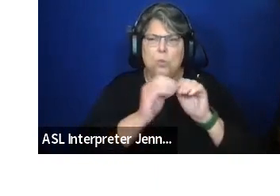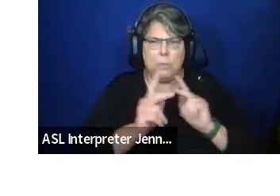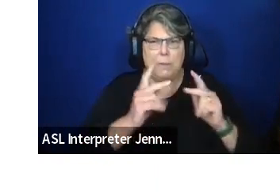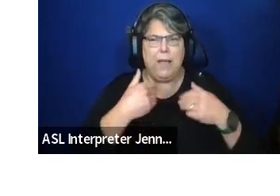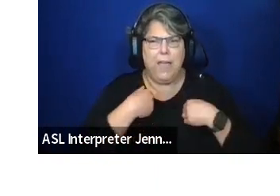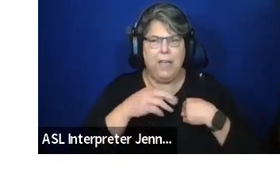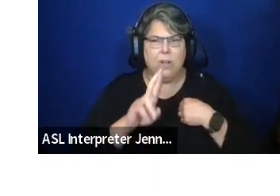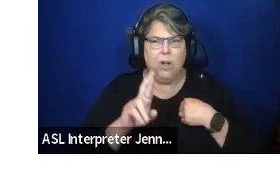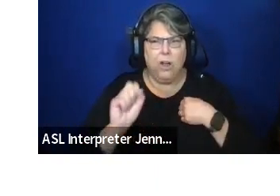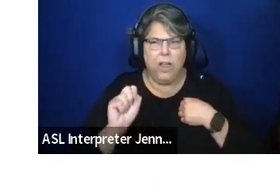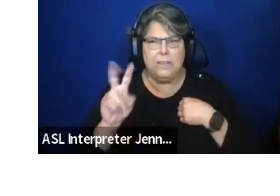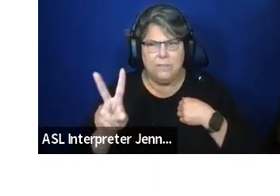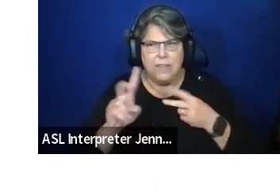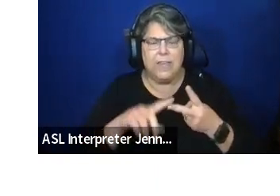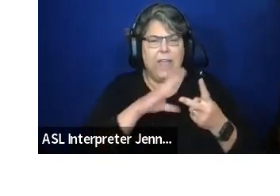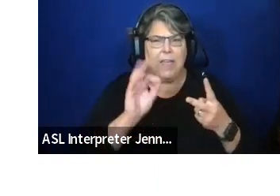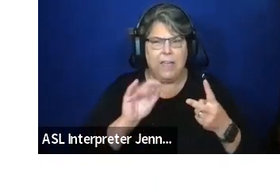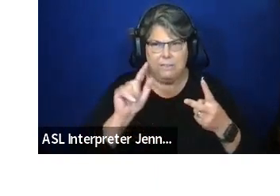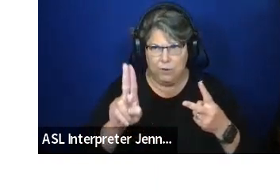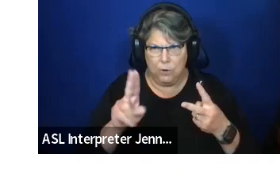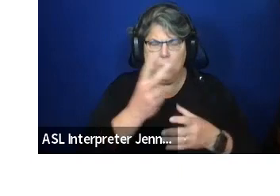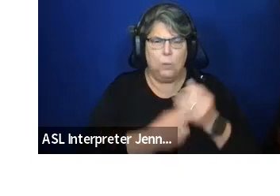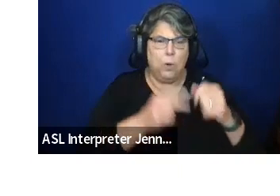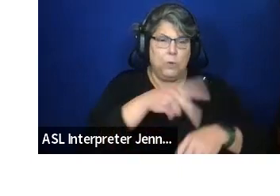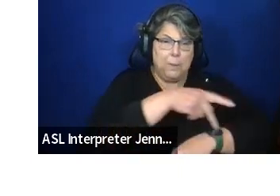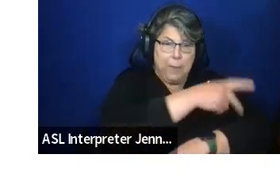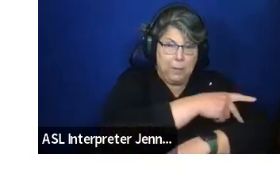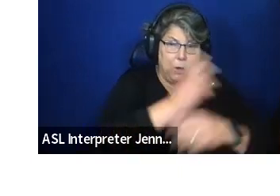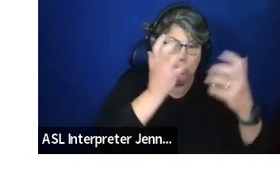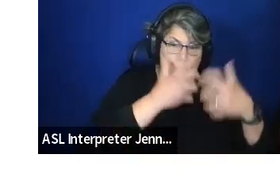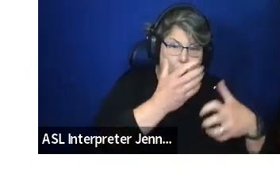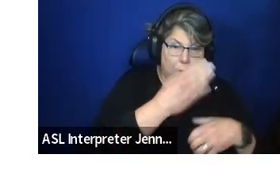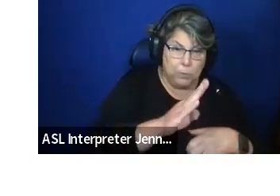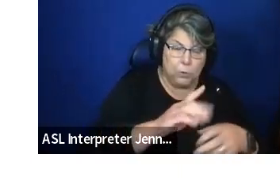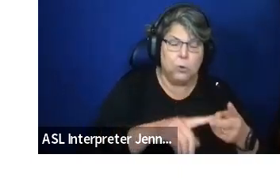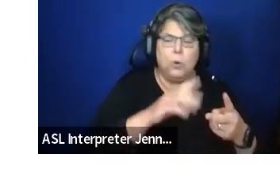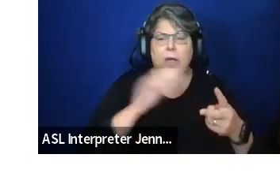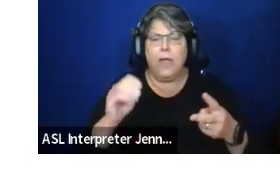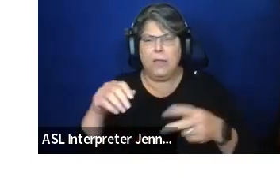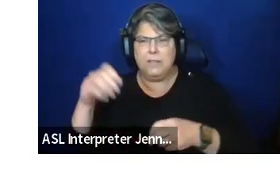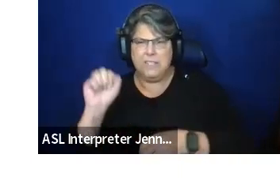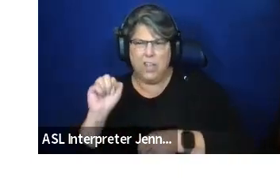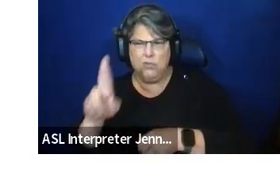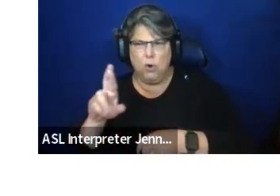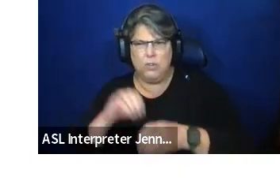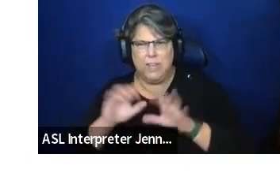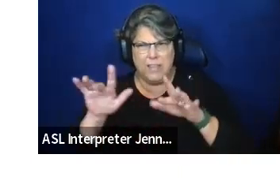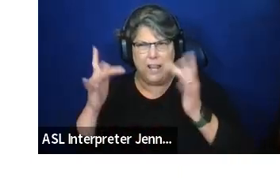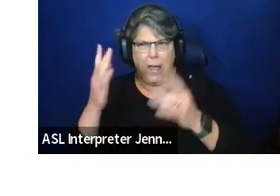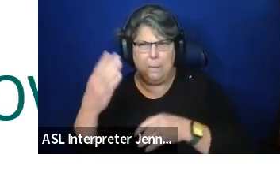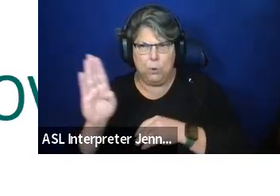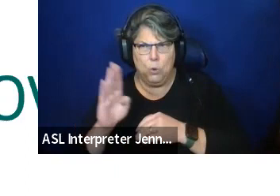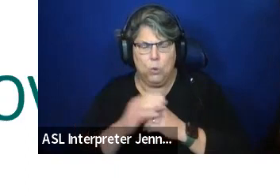and influenza in both Petaluma here in the dark blue and Santa Rosa in the light blue.